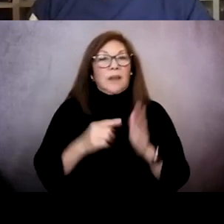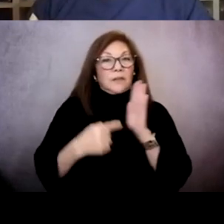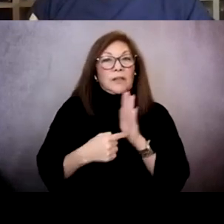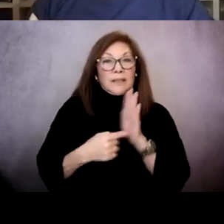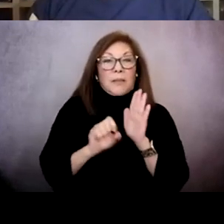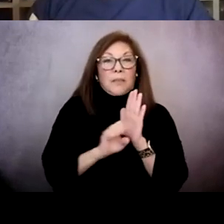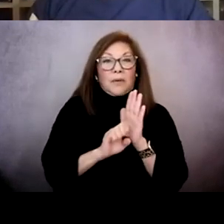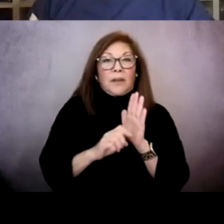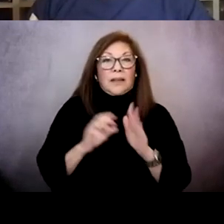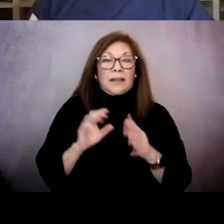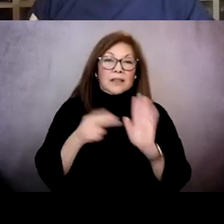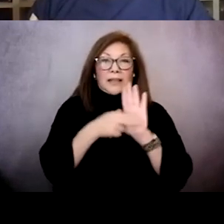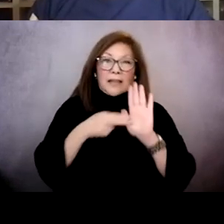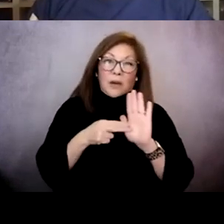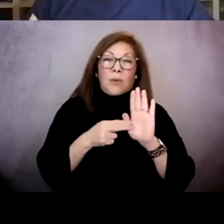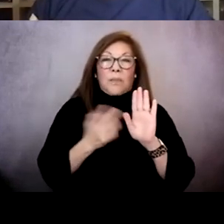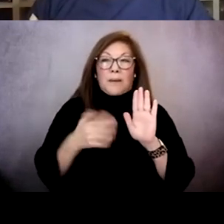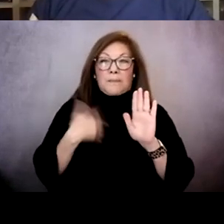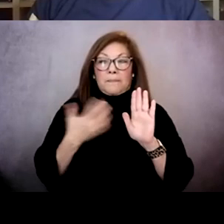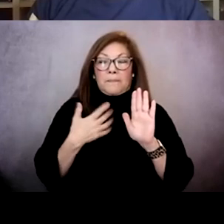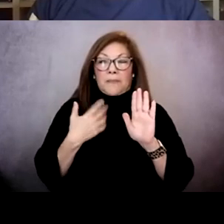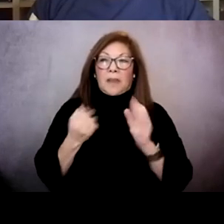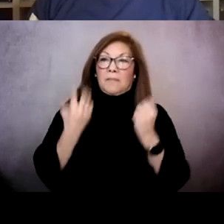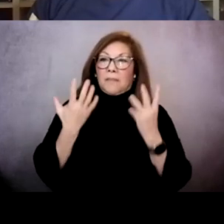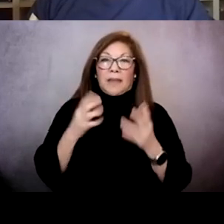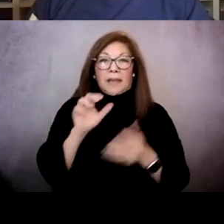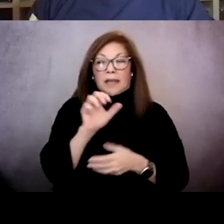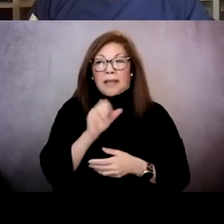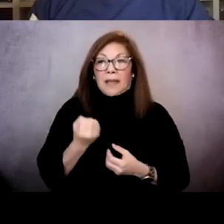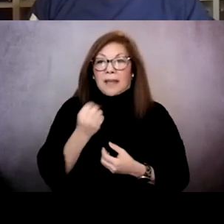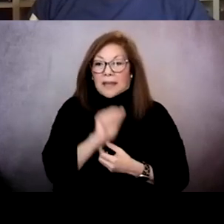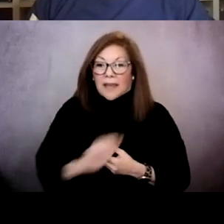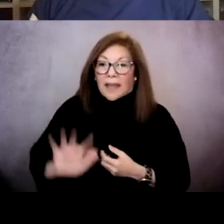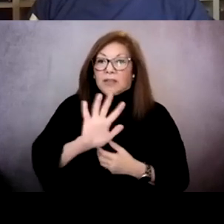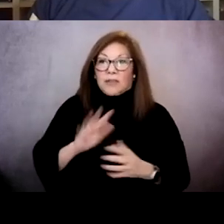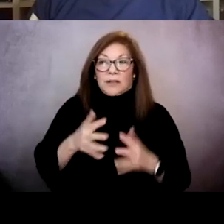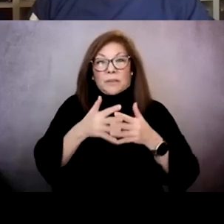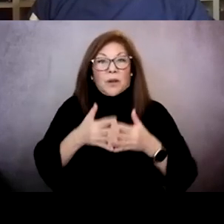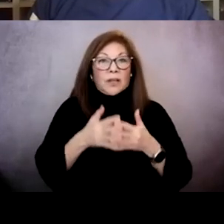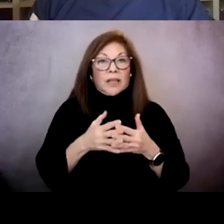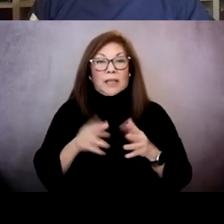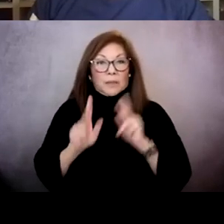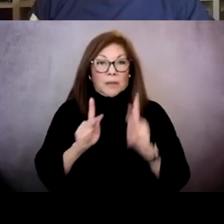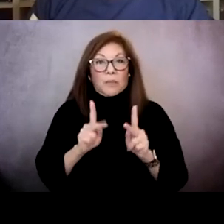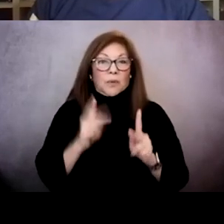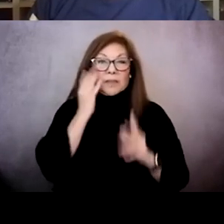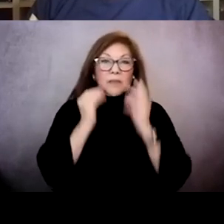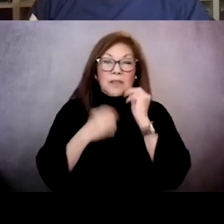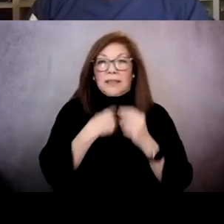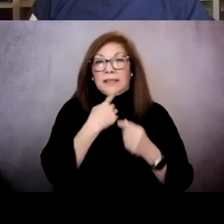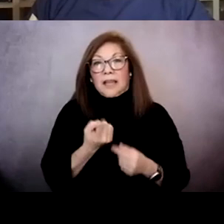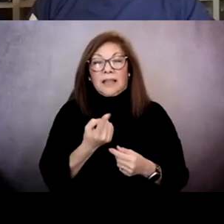there's that stereotype of several Asian American immigrants' experience of, you know, opening up that quote unquote smelly